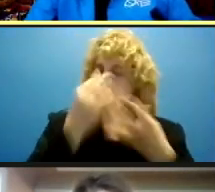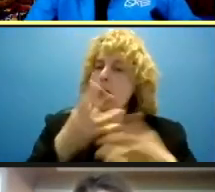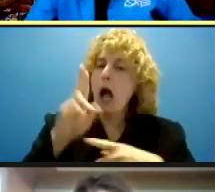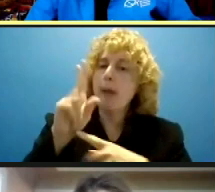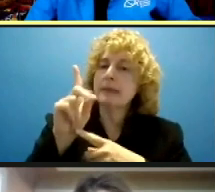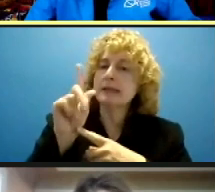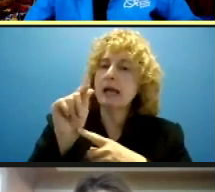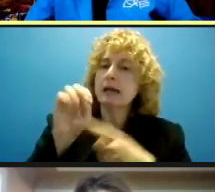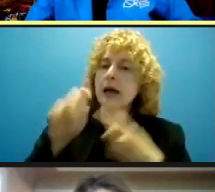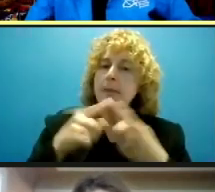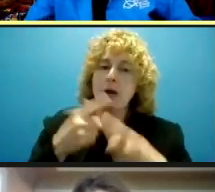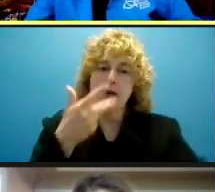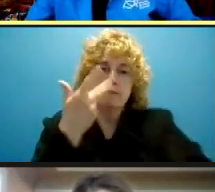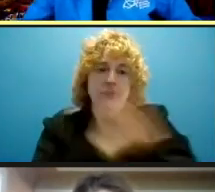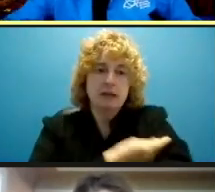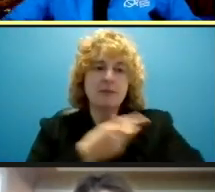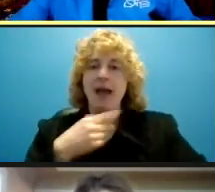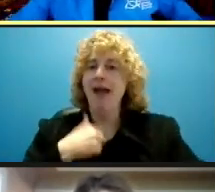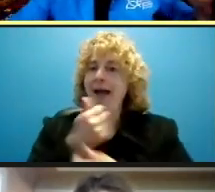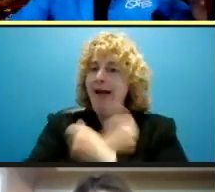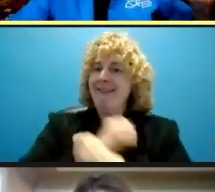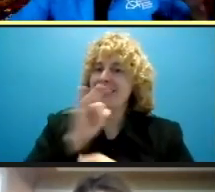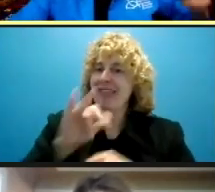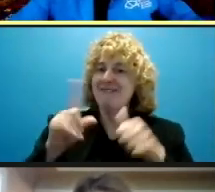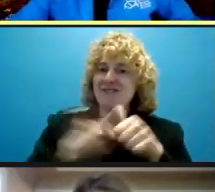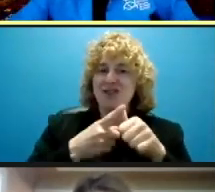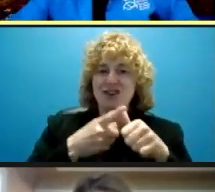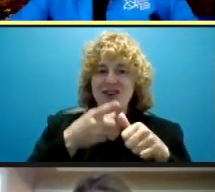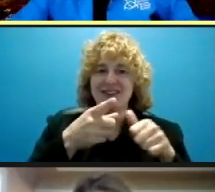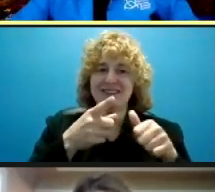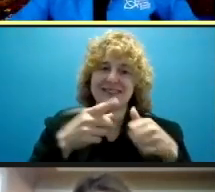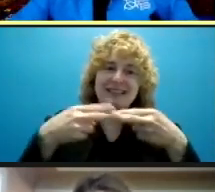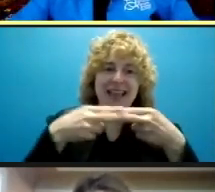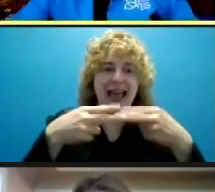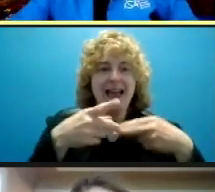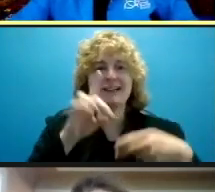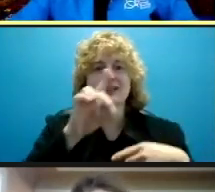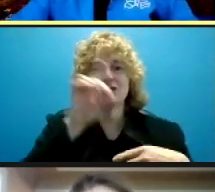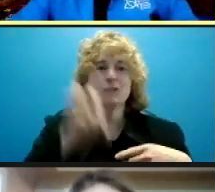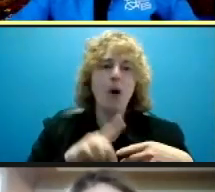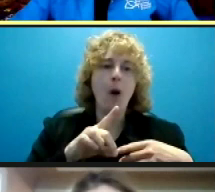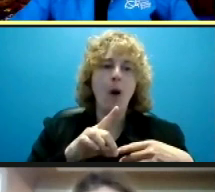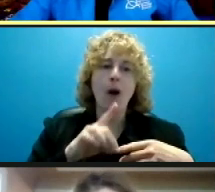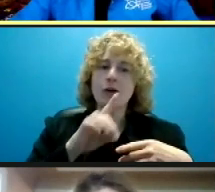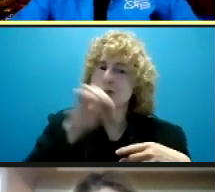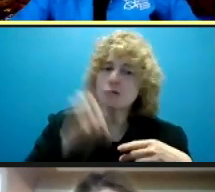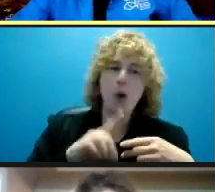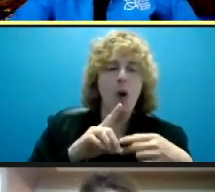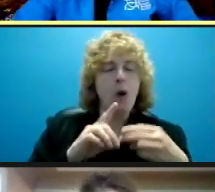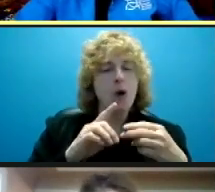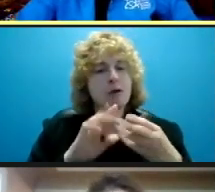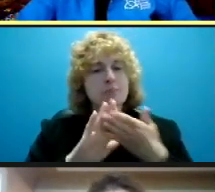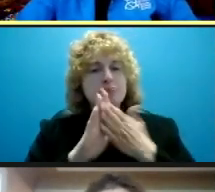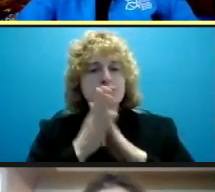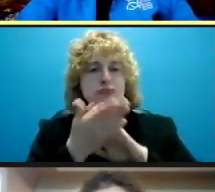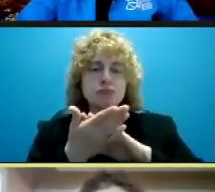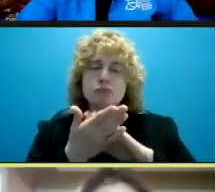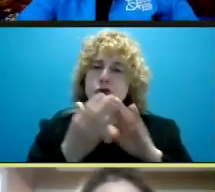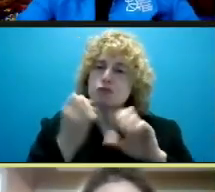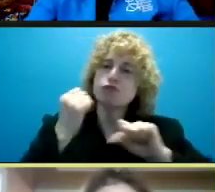first slide, Detroit, Detroit growing. Stronger, growing stronger together. Hannah, welcome.